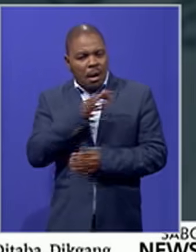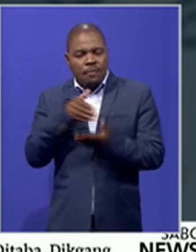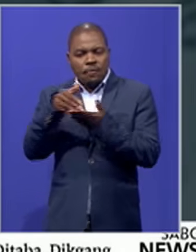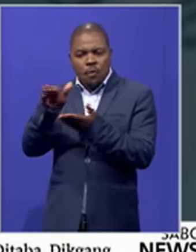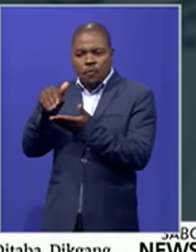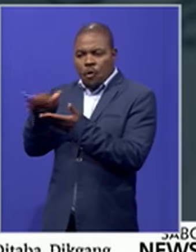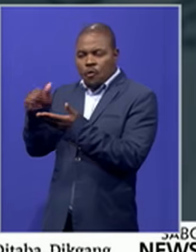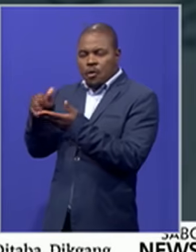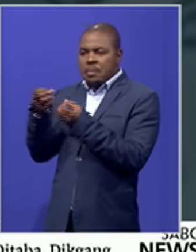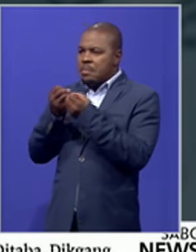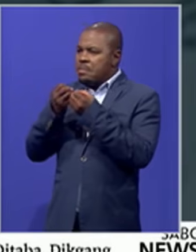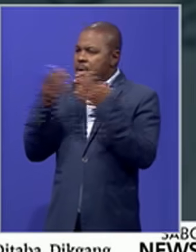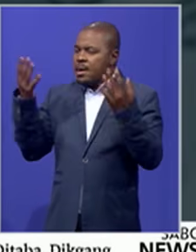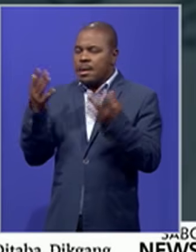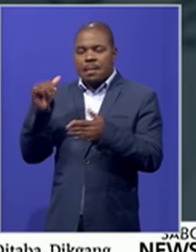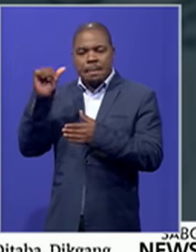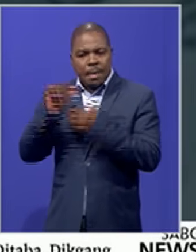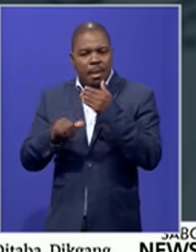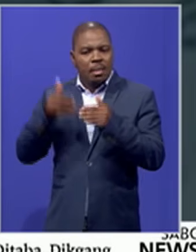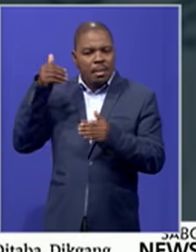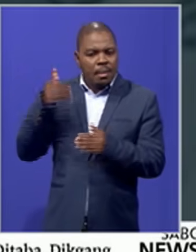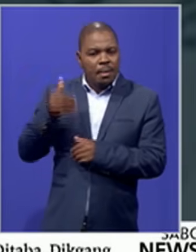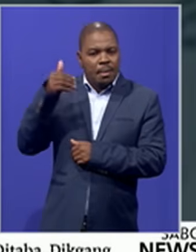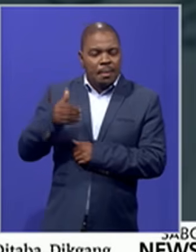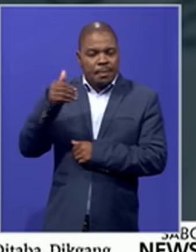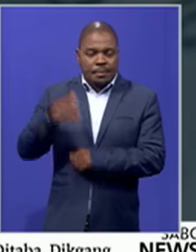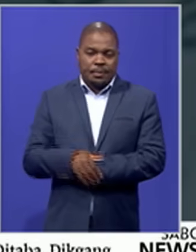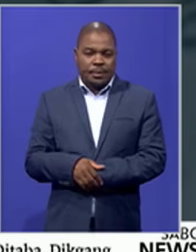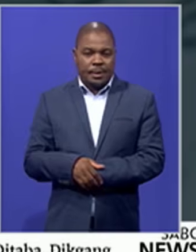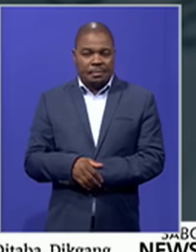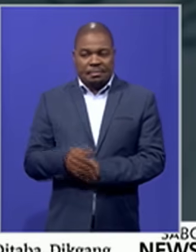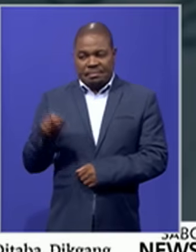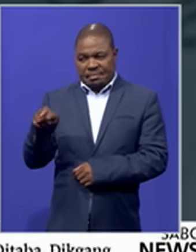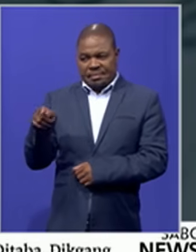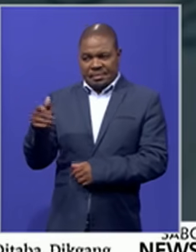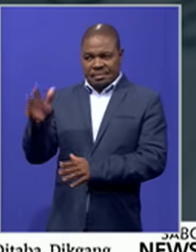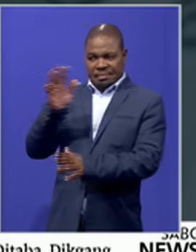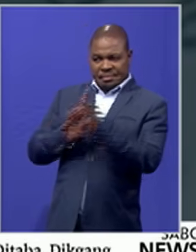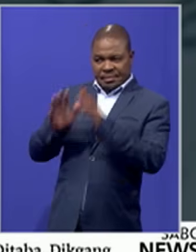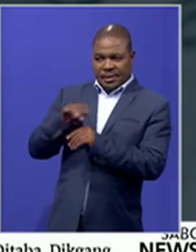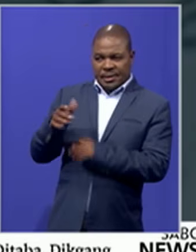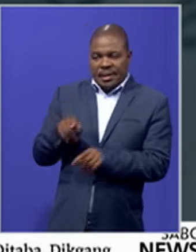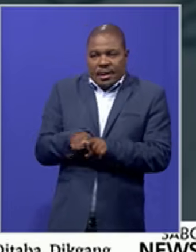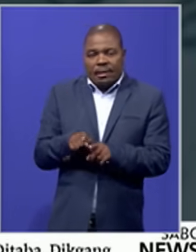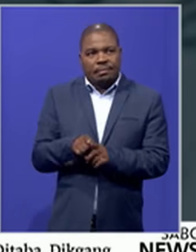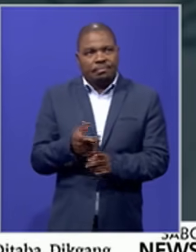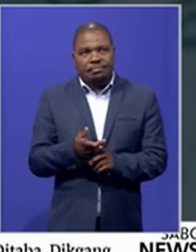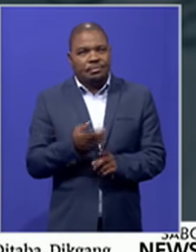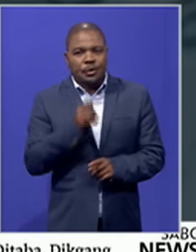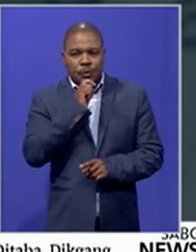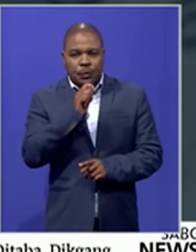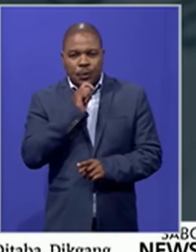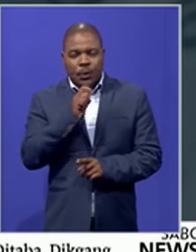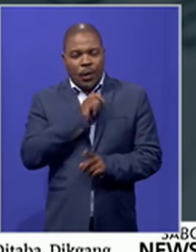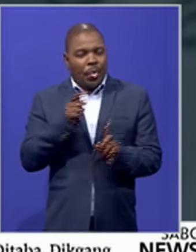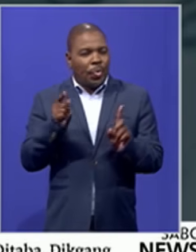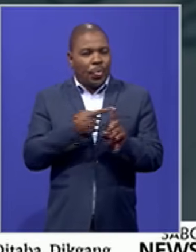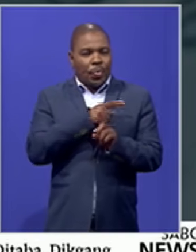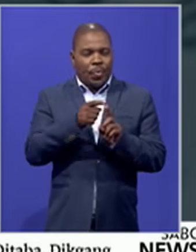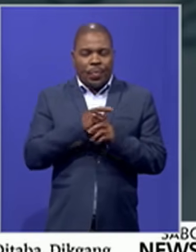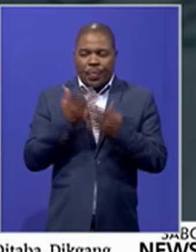bašomi mešomong kgwedi ka kgwedi, tše ka moka e no ba go re nantšha monwana re dutše re tomotše